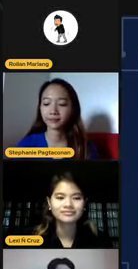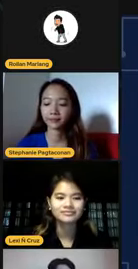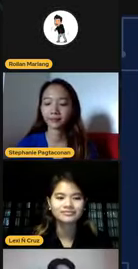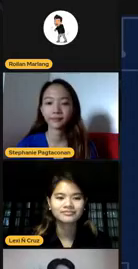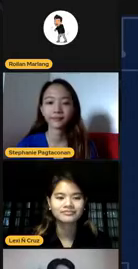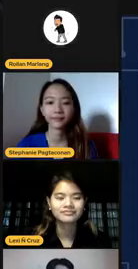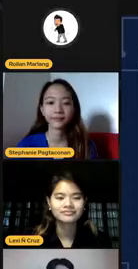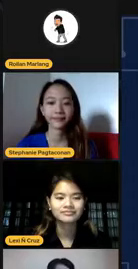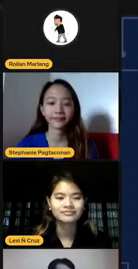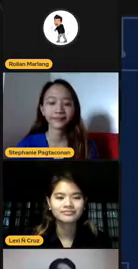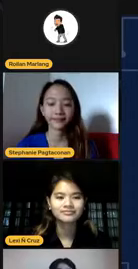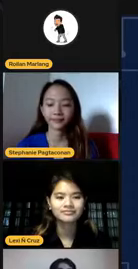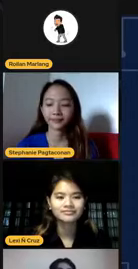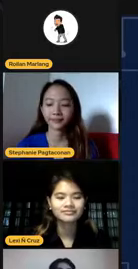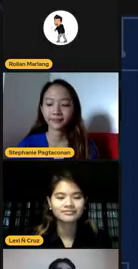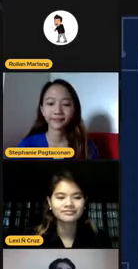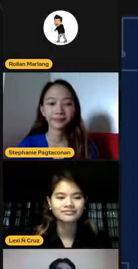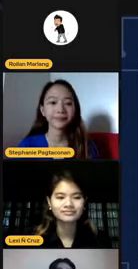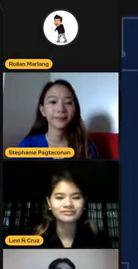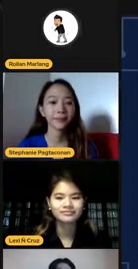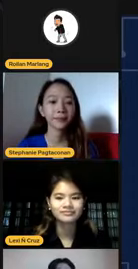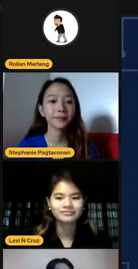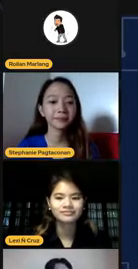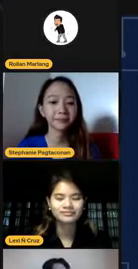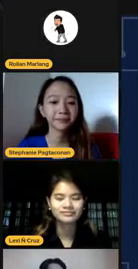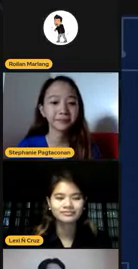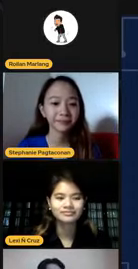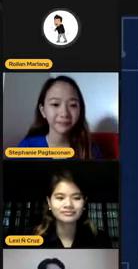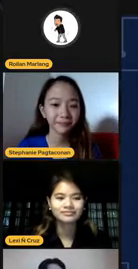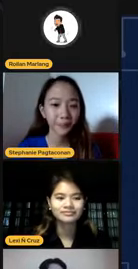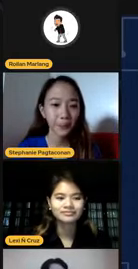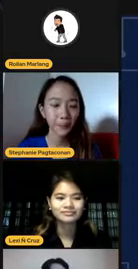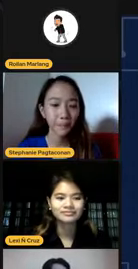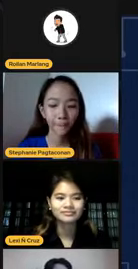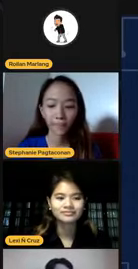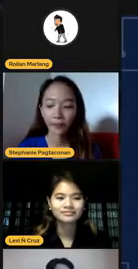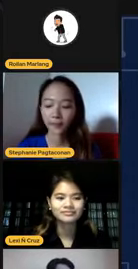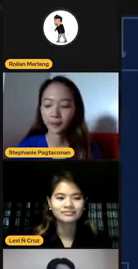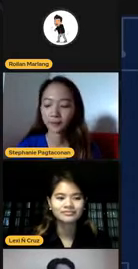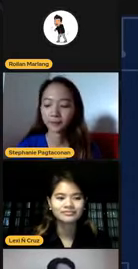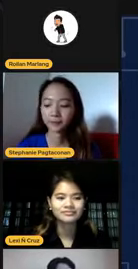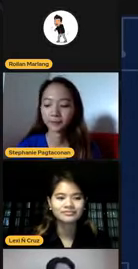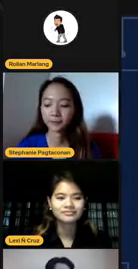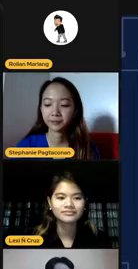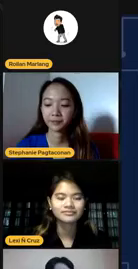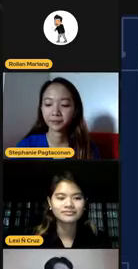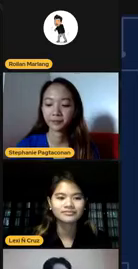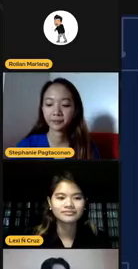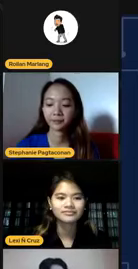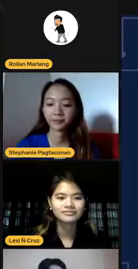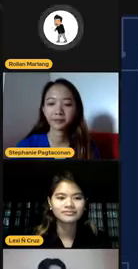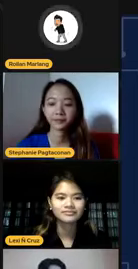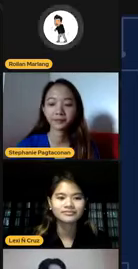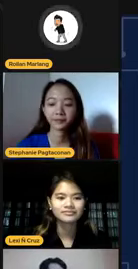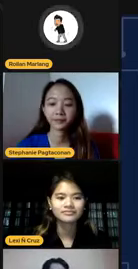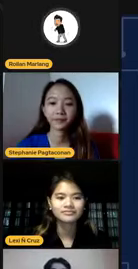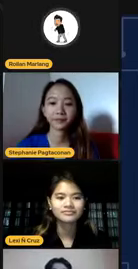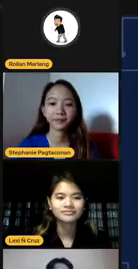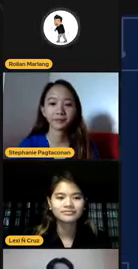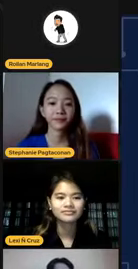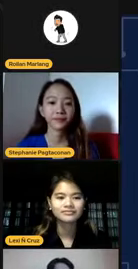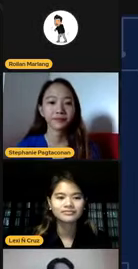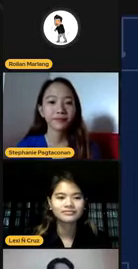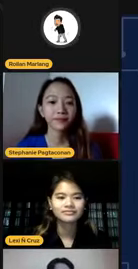people who have this condition and interact with them in a respectful way. Hear from our